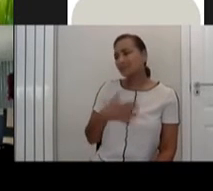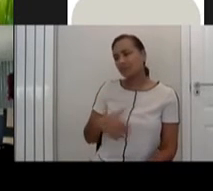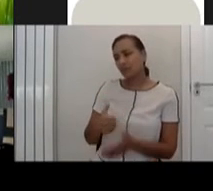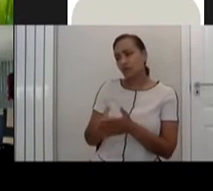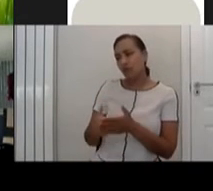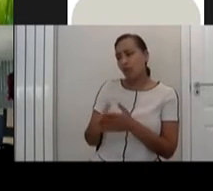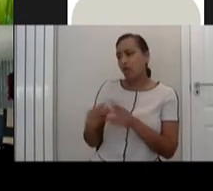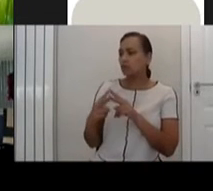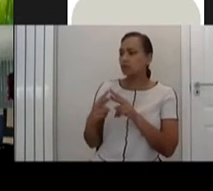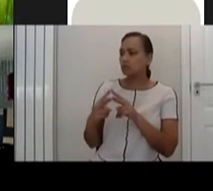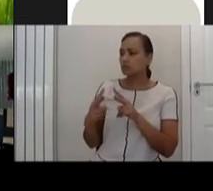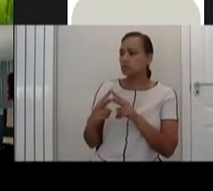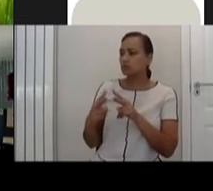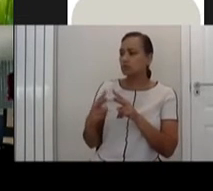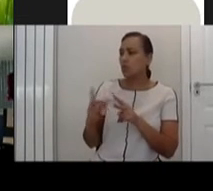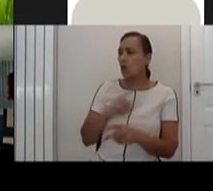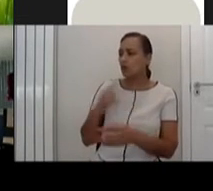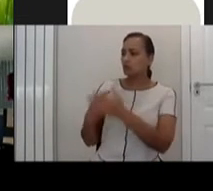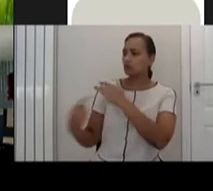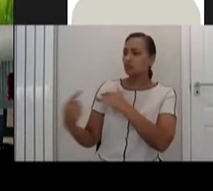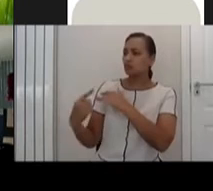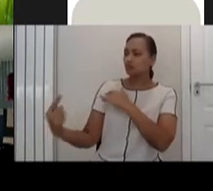because they were socially isolated,